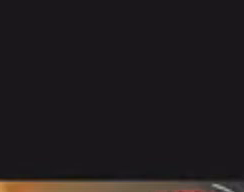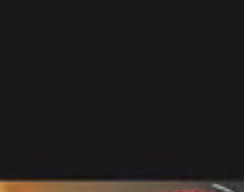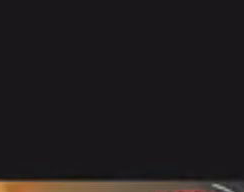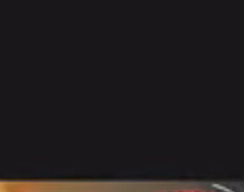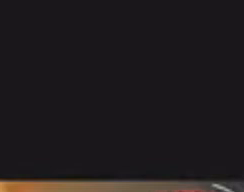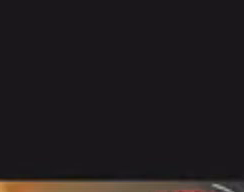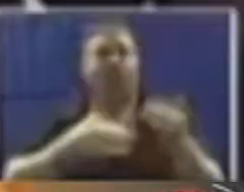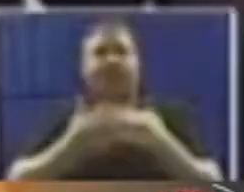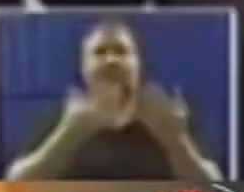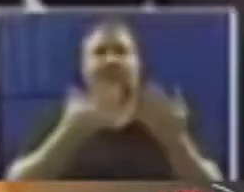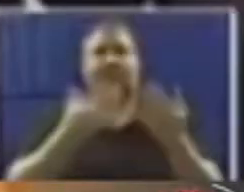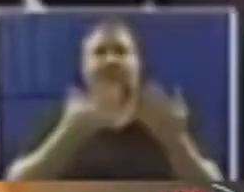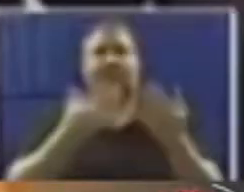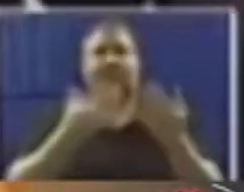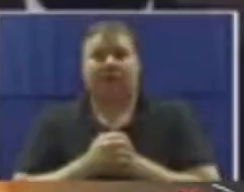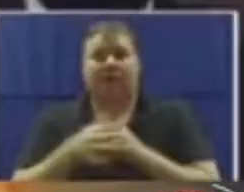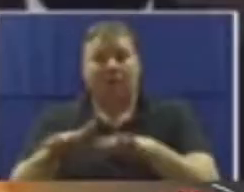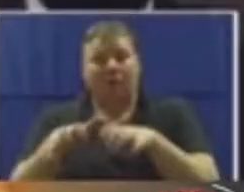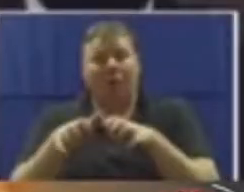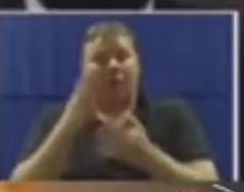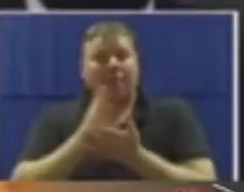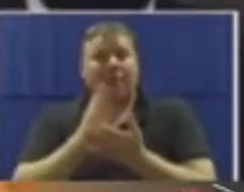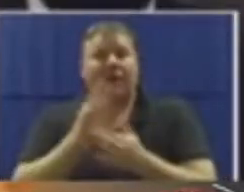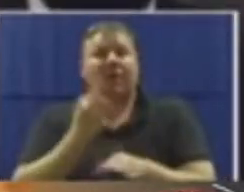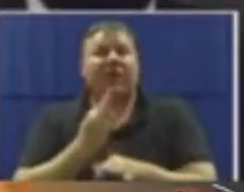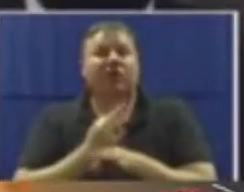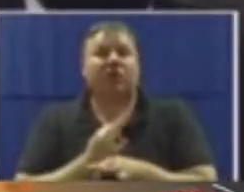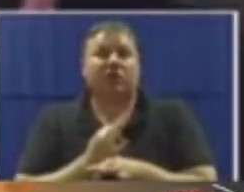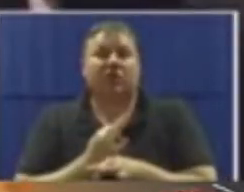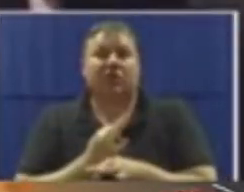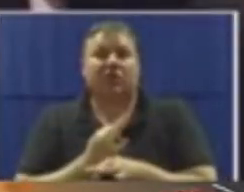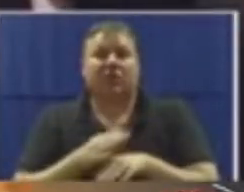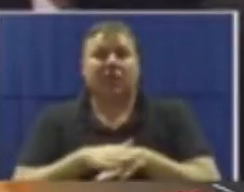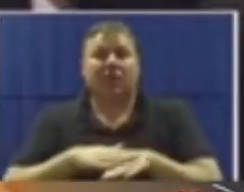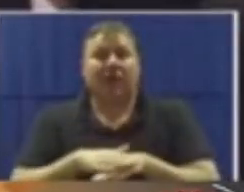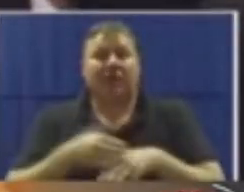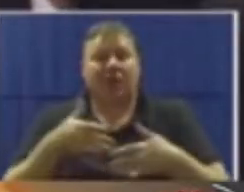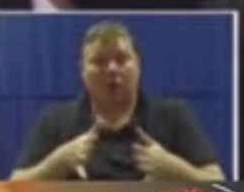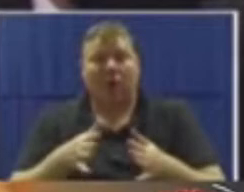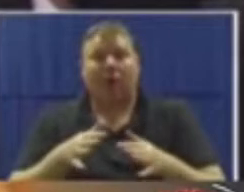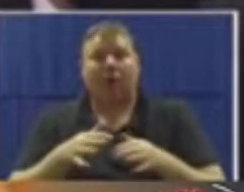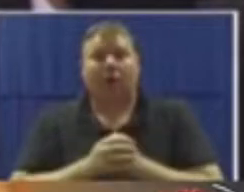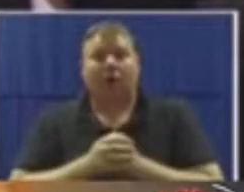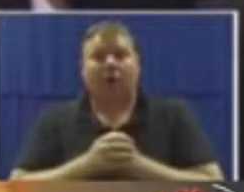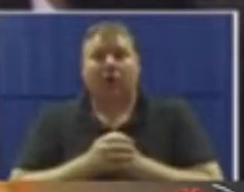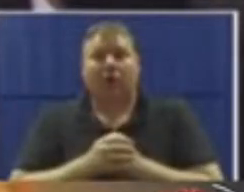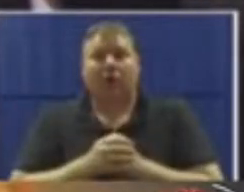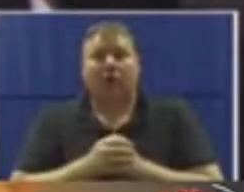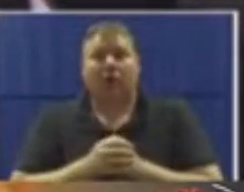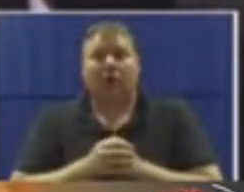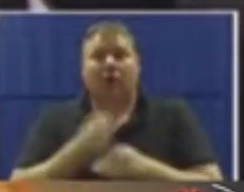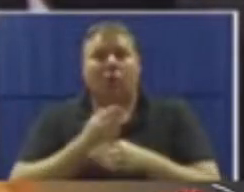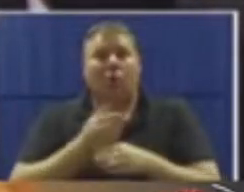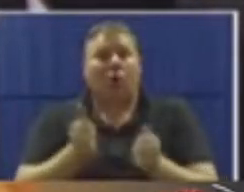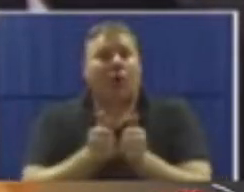building. We all know how Parliament is supposed to function in terms of debates, in terms of colleagues meeting one another in the corridors. Those kind